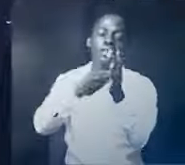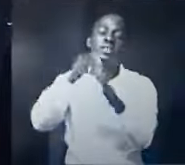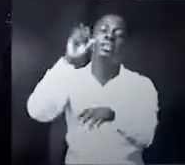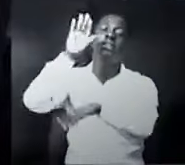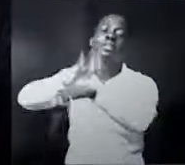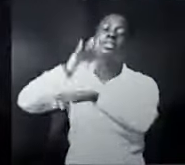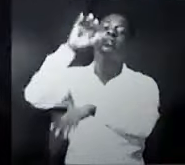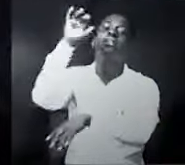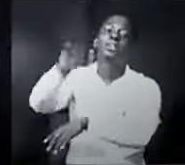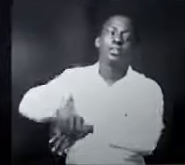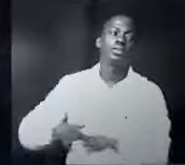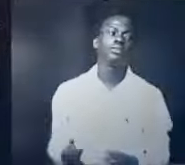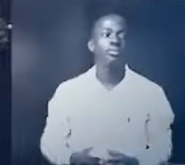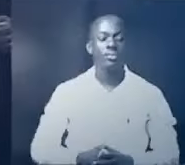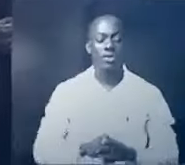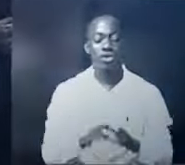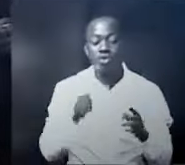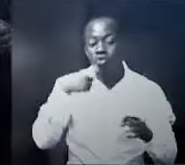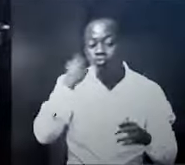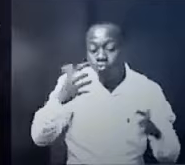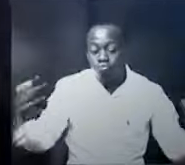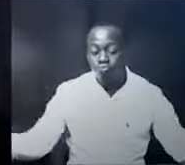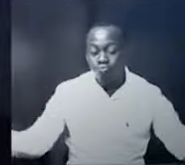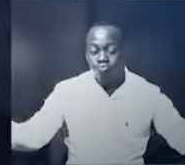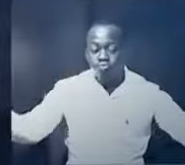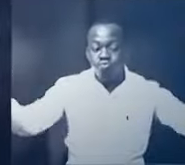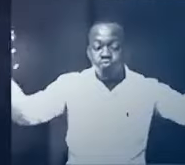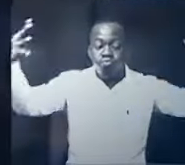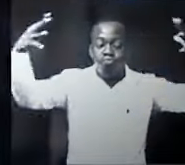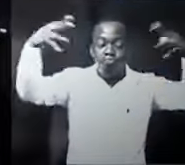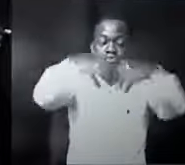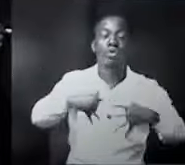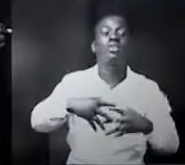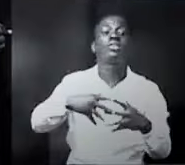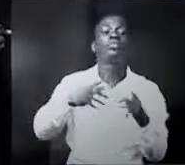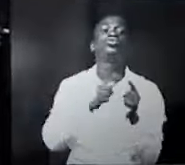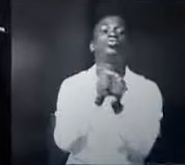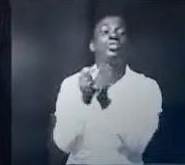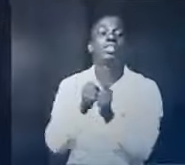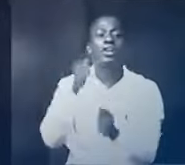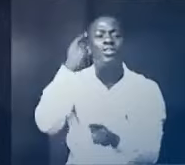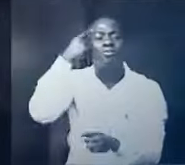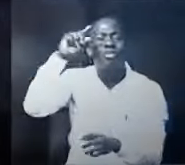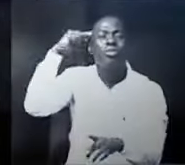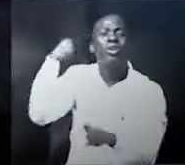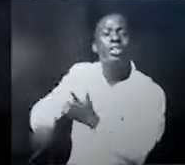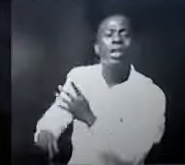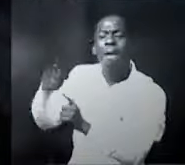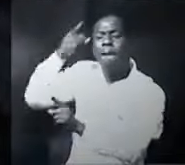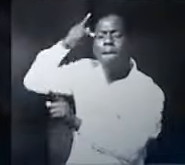life. Now gathered together for the purpose of influencing